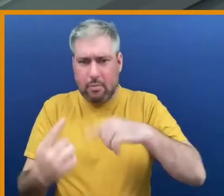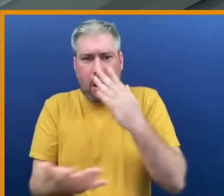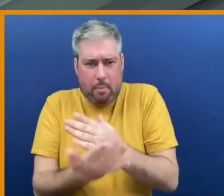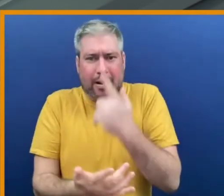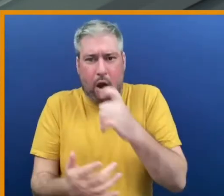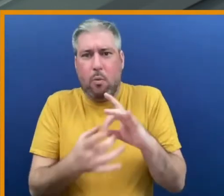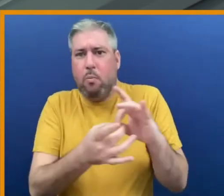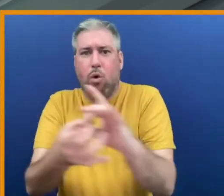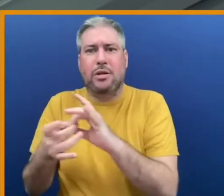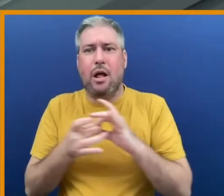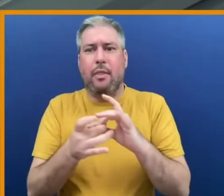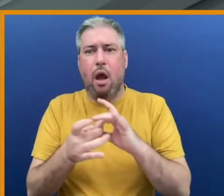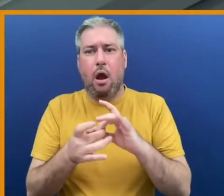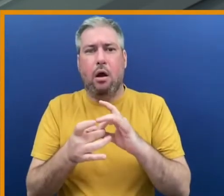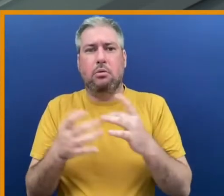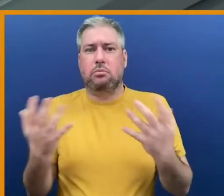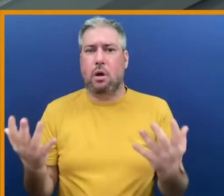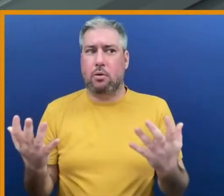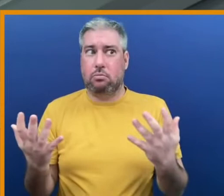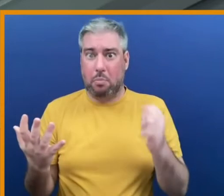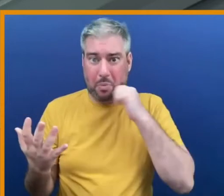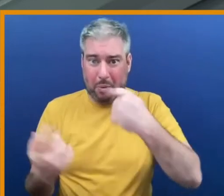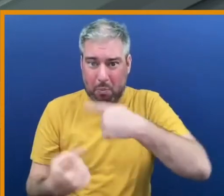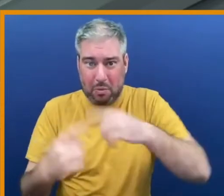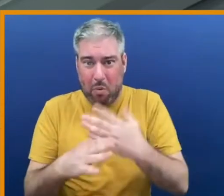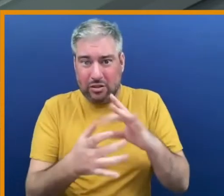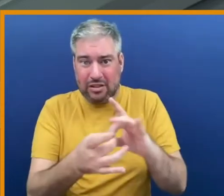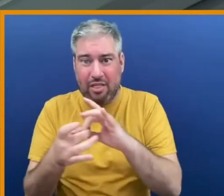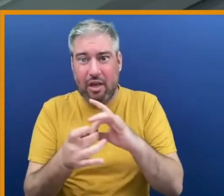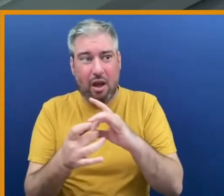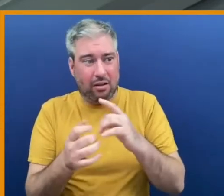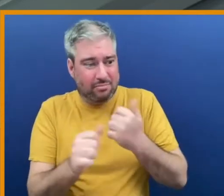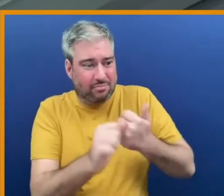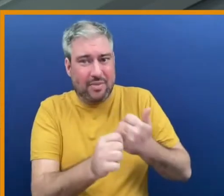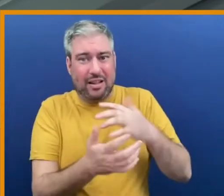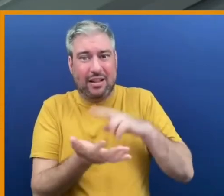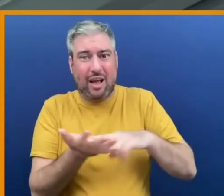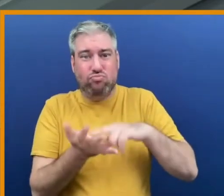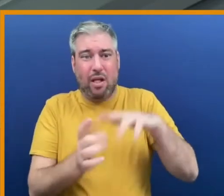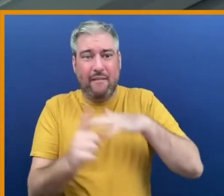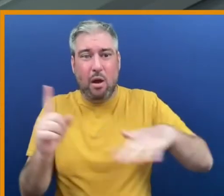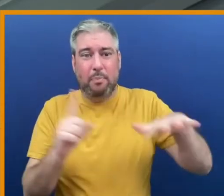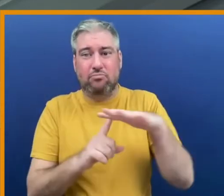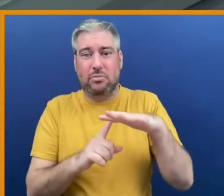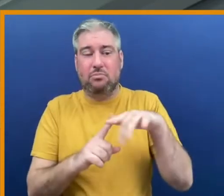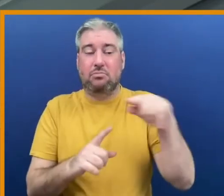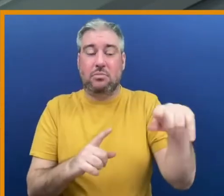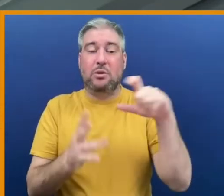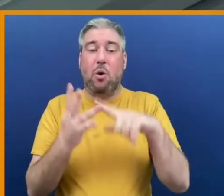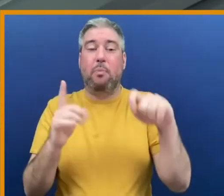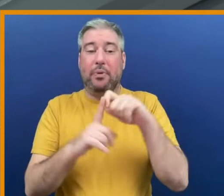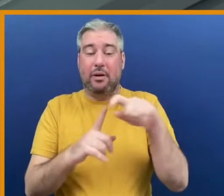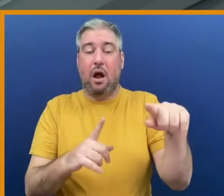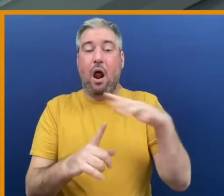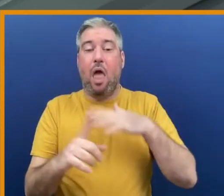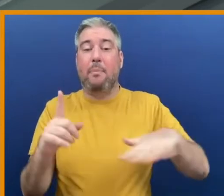natural environment? At COP27 on climate change, Boris Johnson said the UK is going to